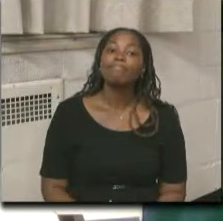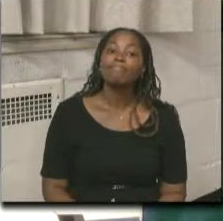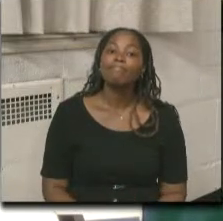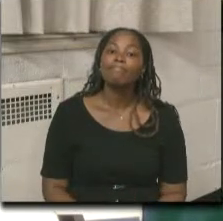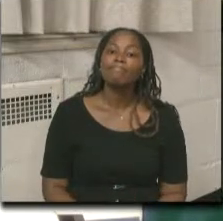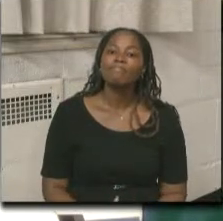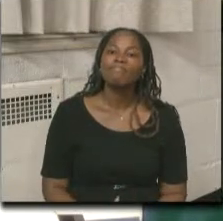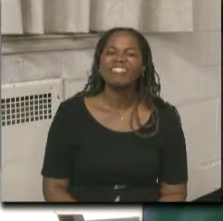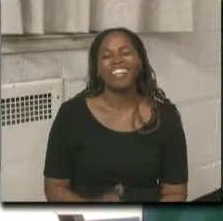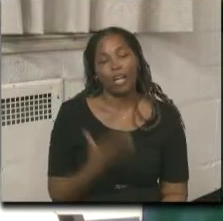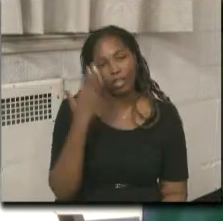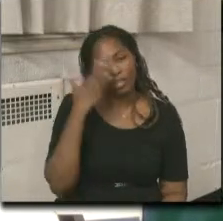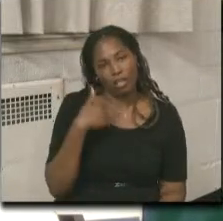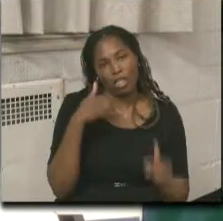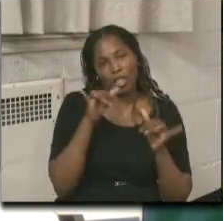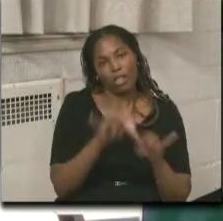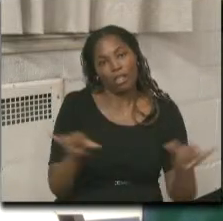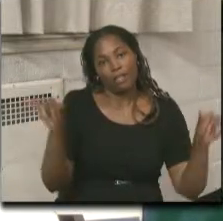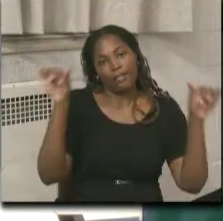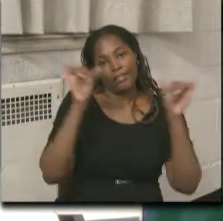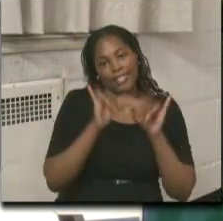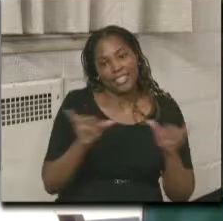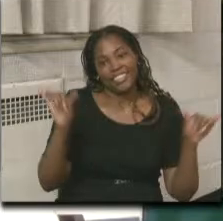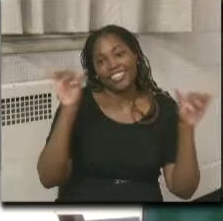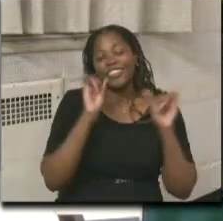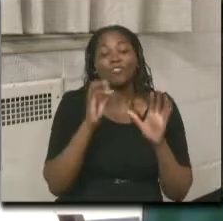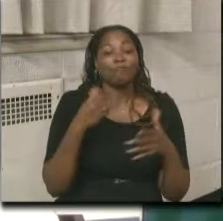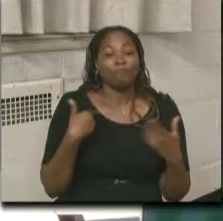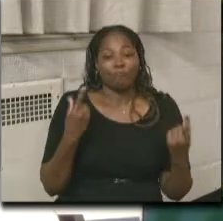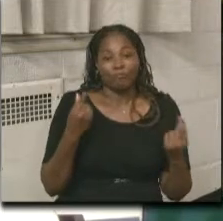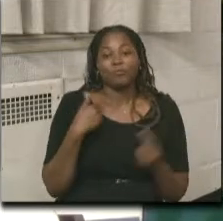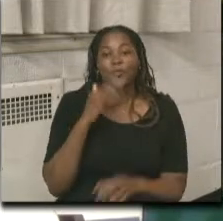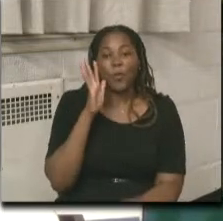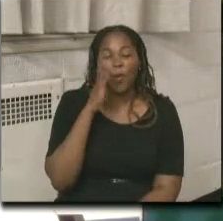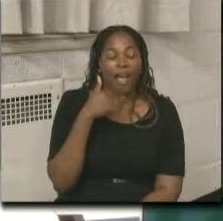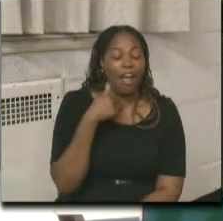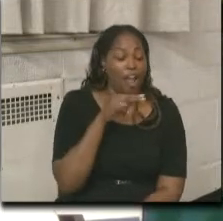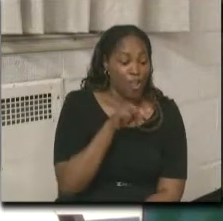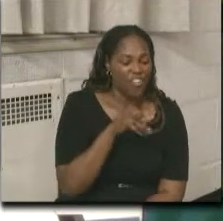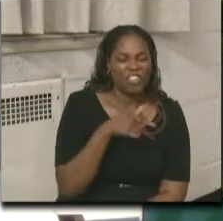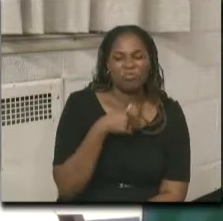I sound like a broken record, so I'm just going to look at you, and then I'm going to glance over here at Ms. Howe.